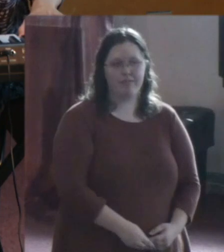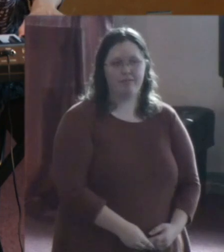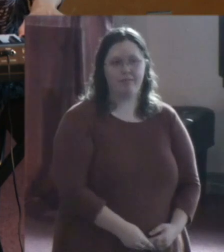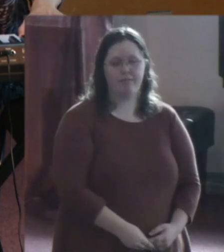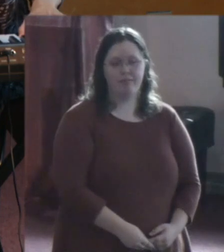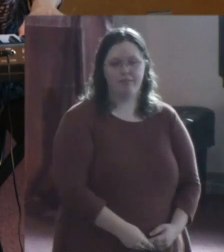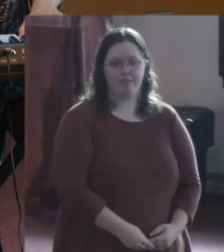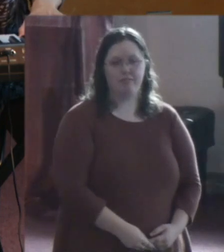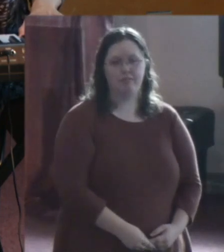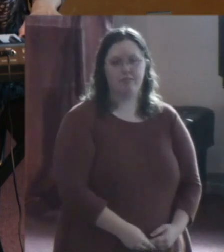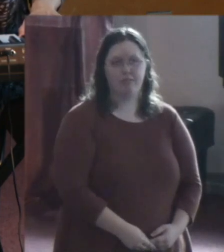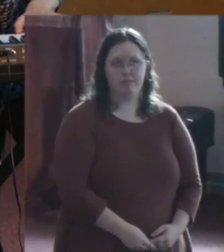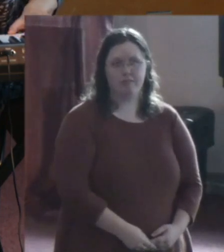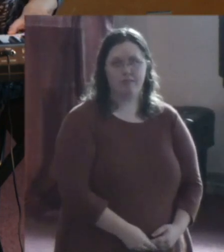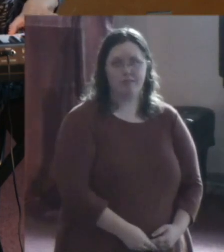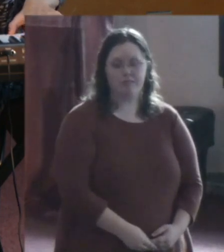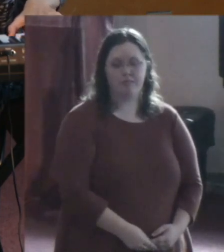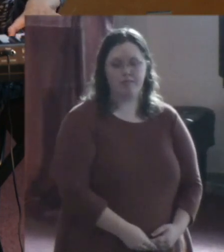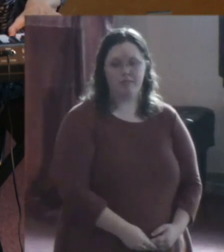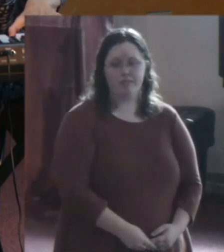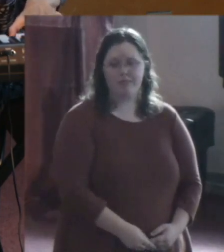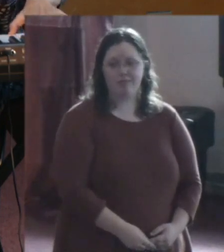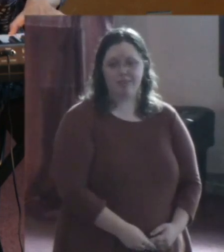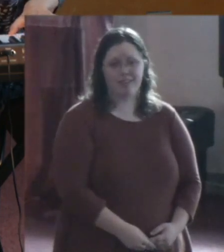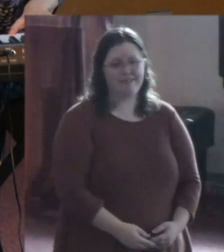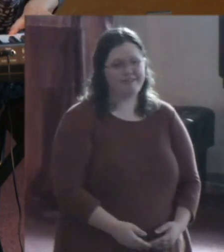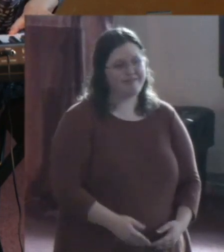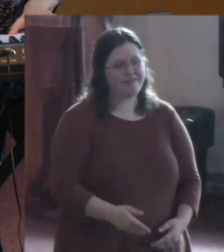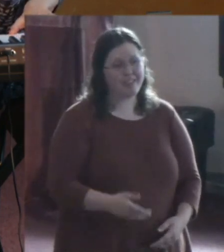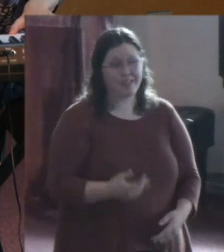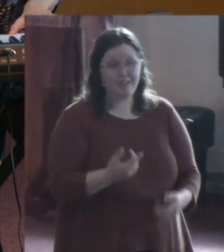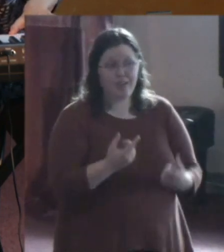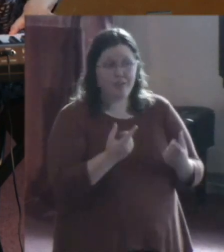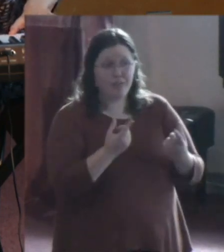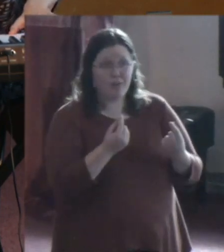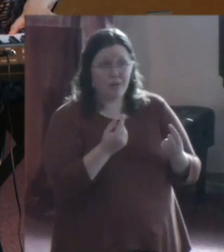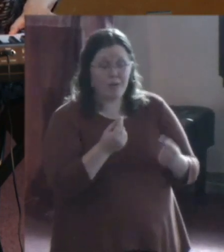All that's left to do